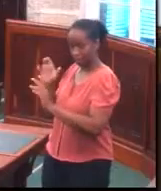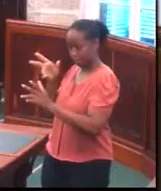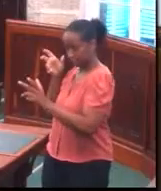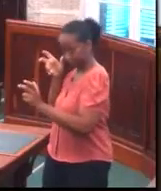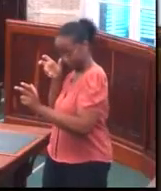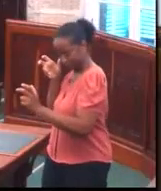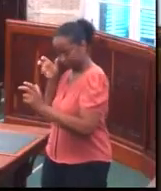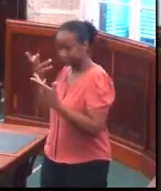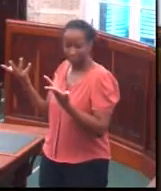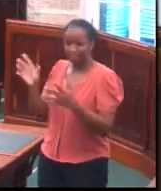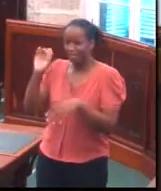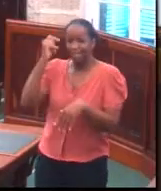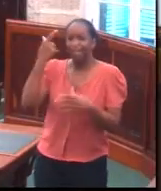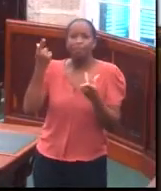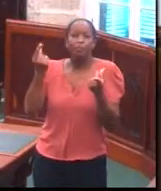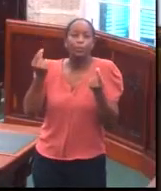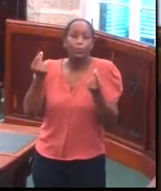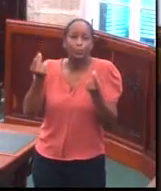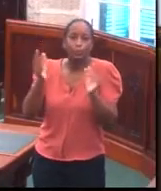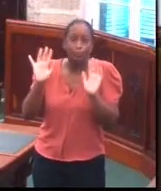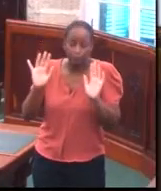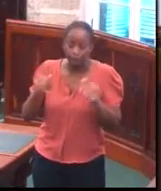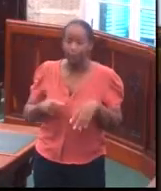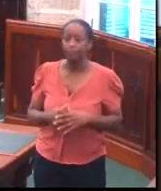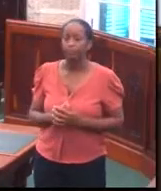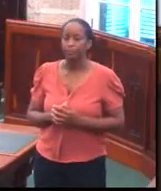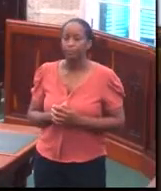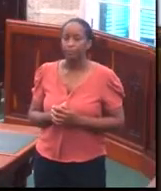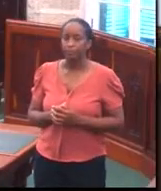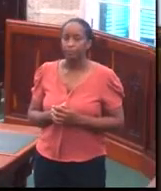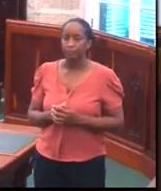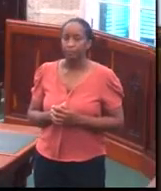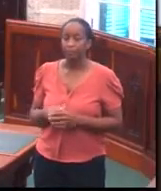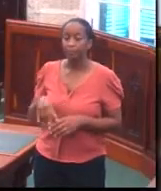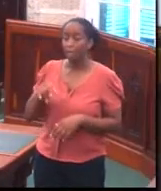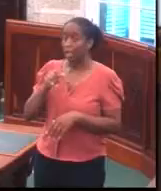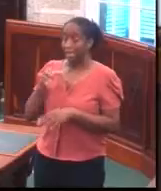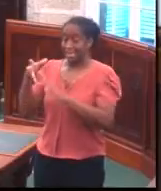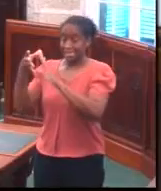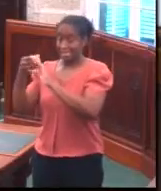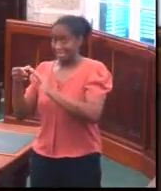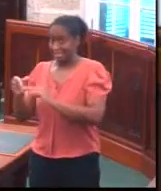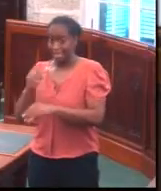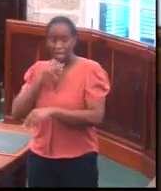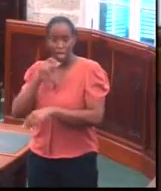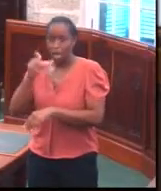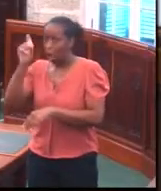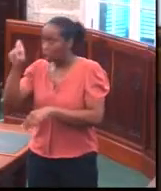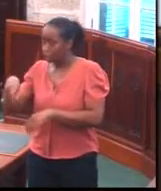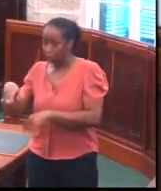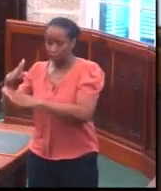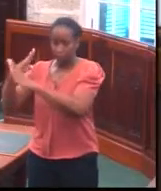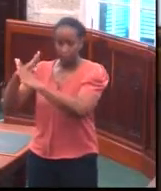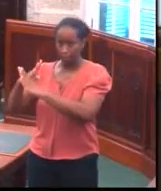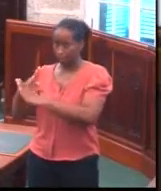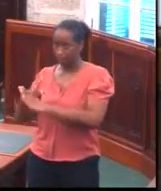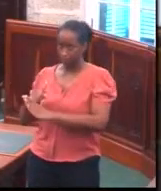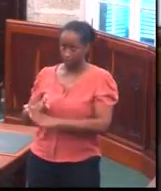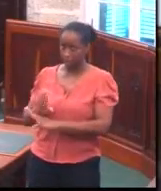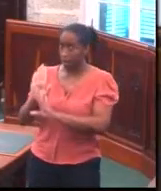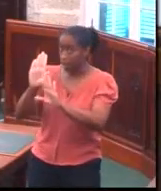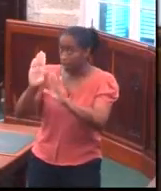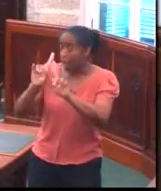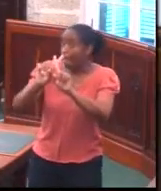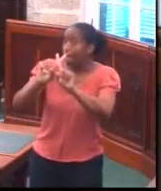of exemption an authorized officer who intercepted a communication in the interest of national